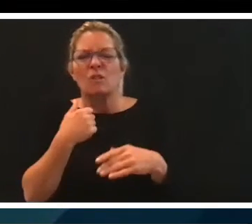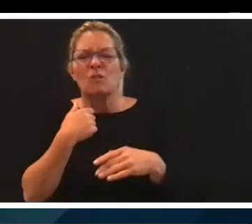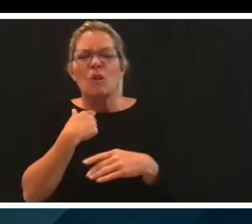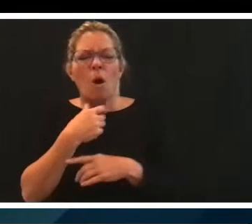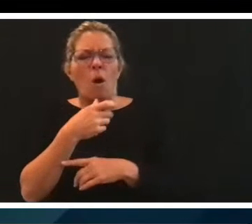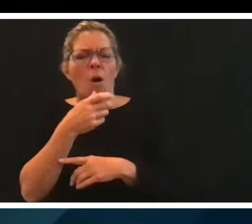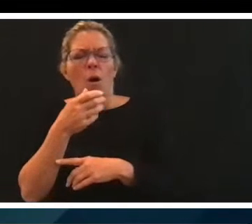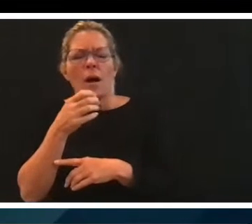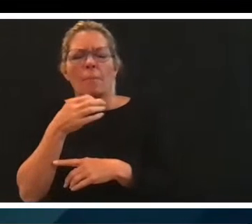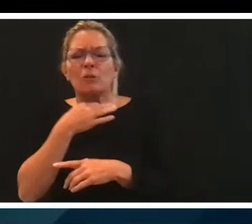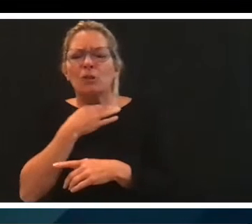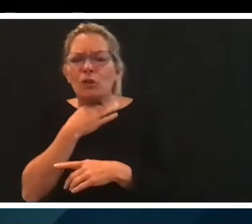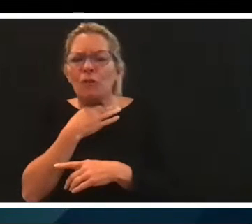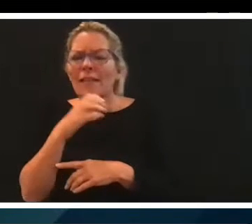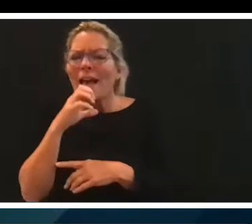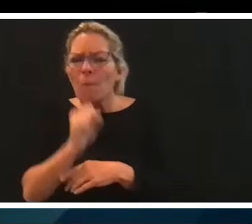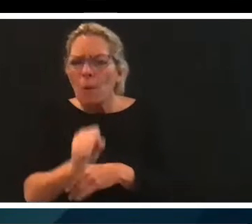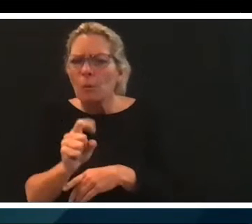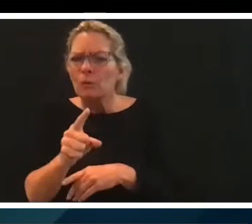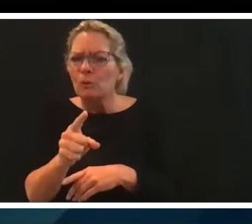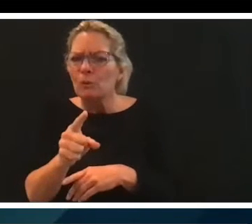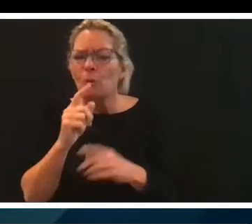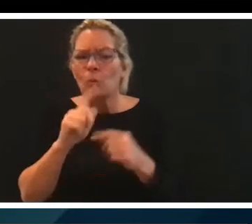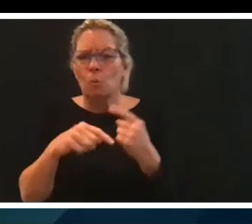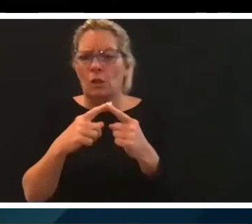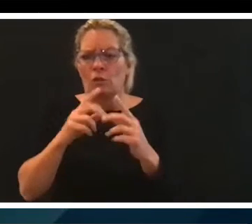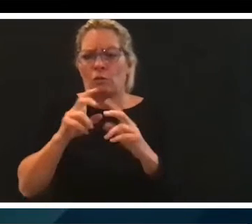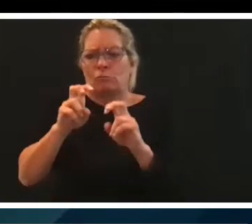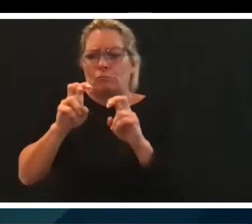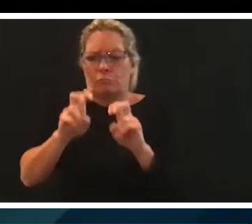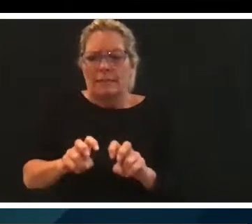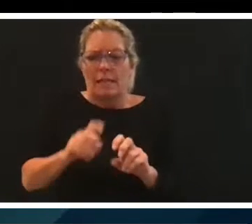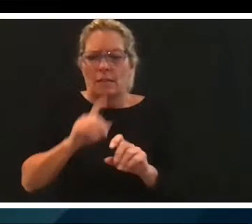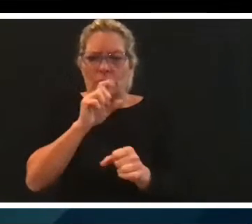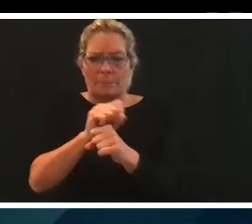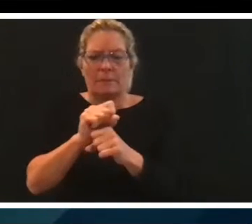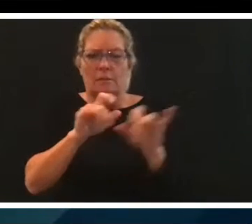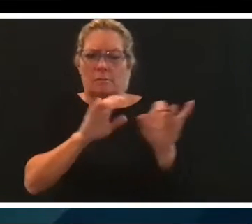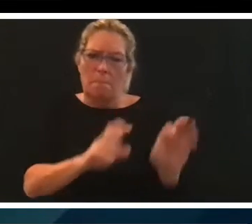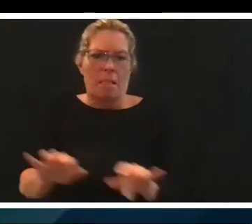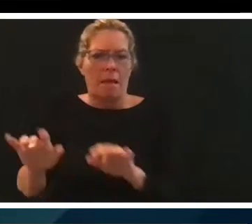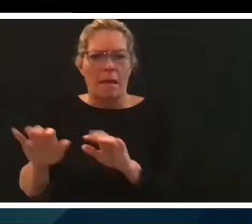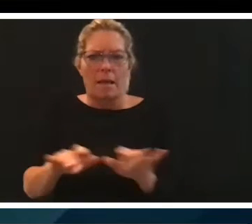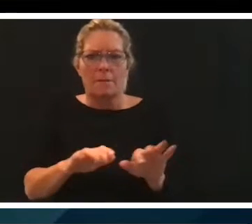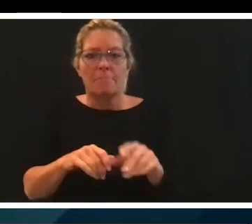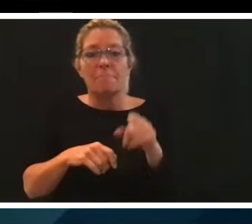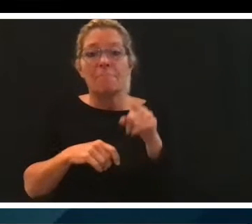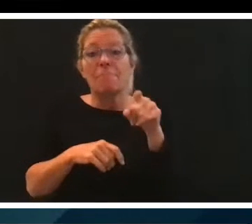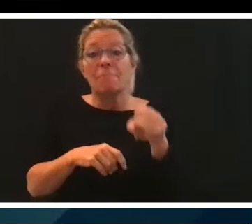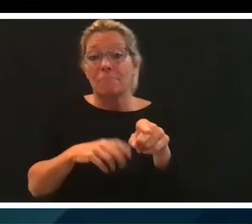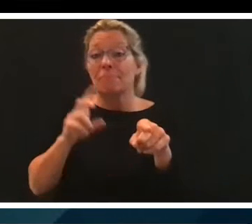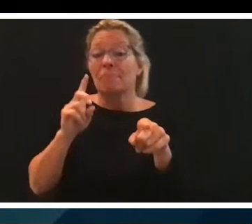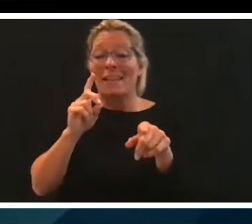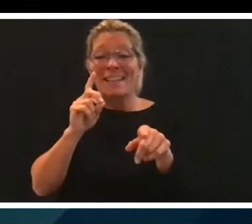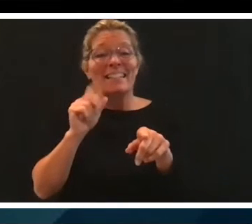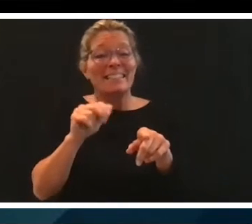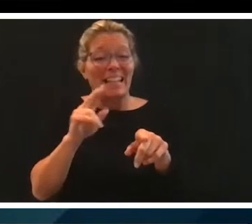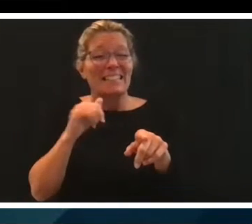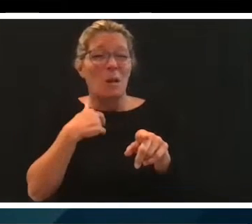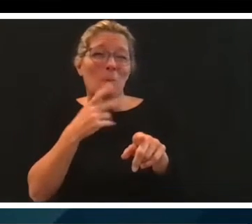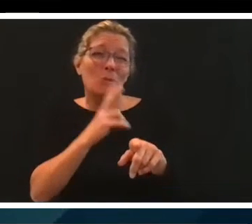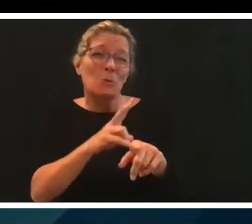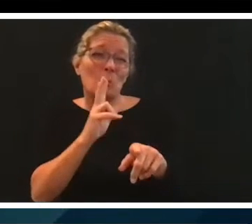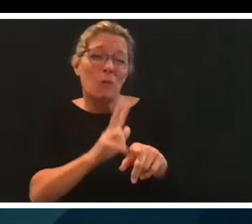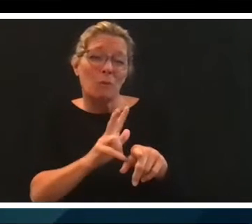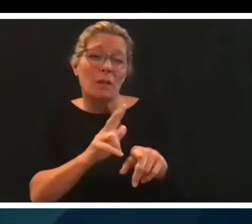you first like sat down and started playing? probably about two or three. There are pictures of me playing before I